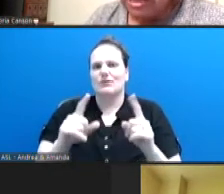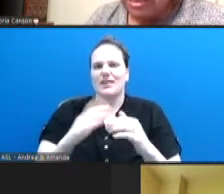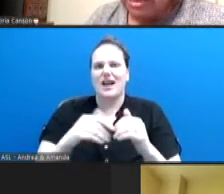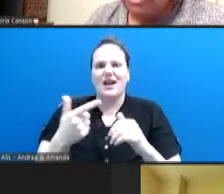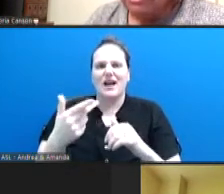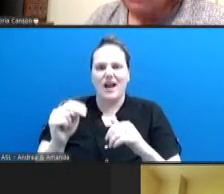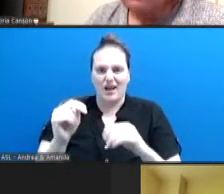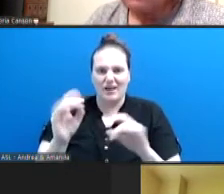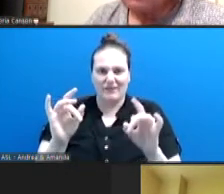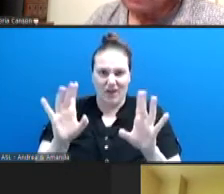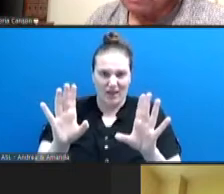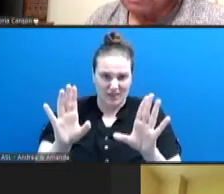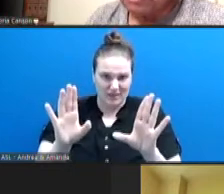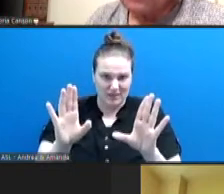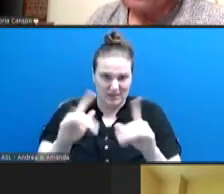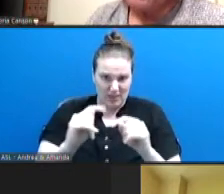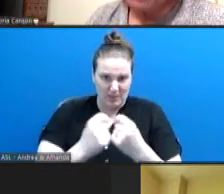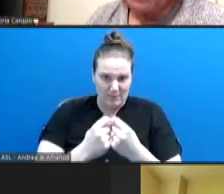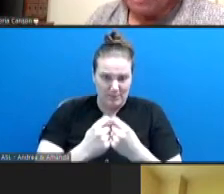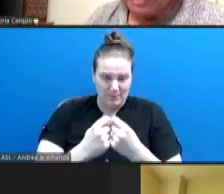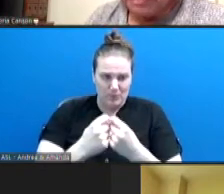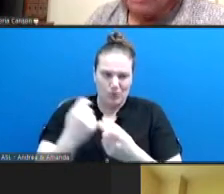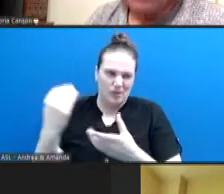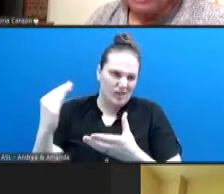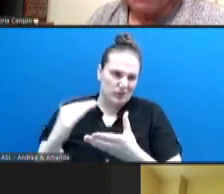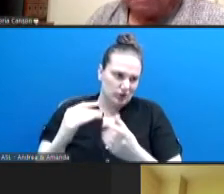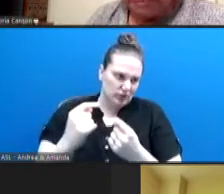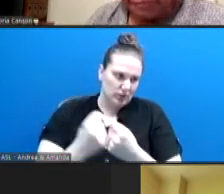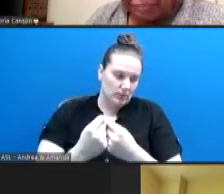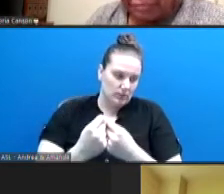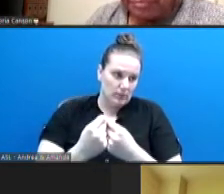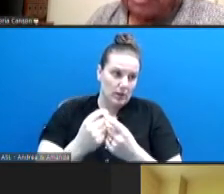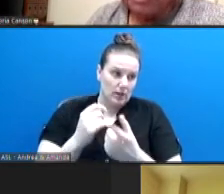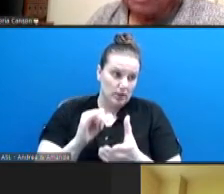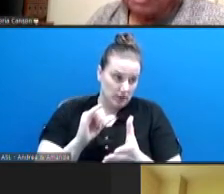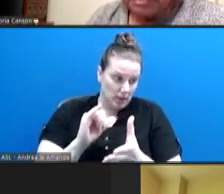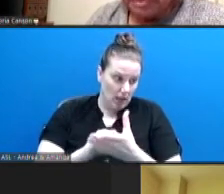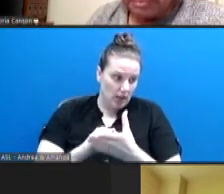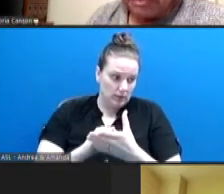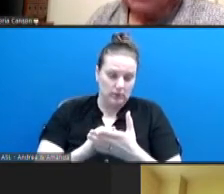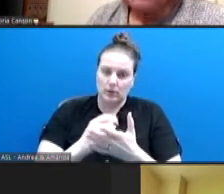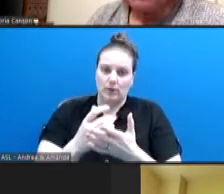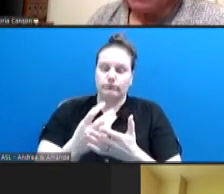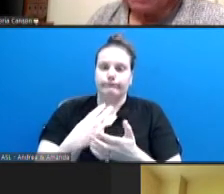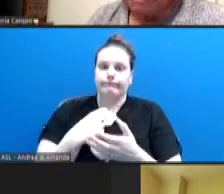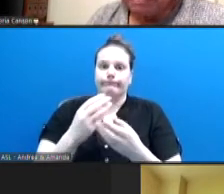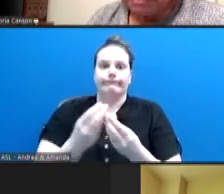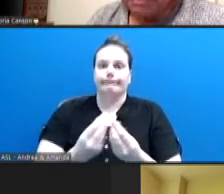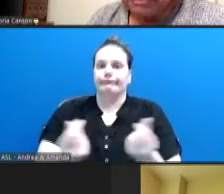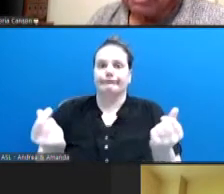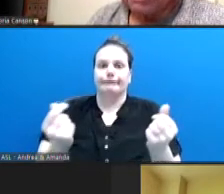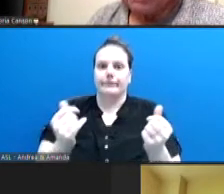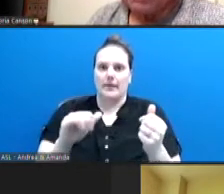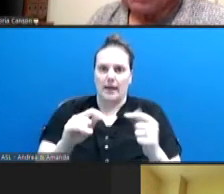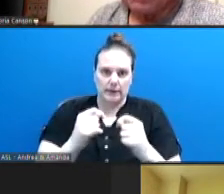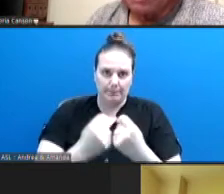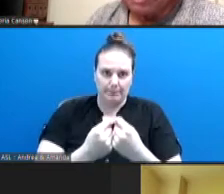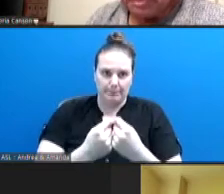team. We had a gun violence reduction team, and that was essentially disbanded. Mm-hmm. People who are